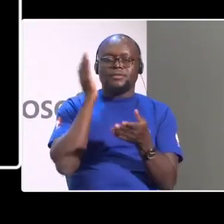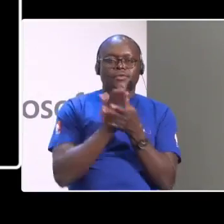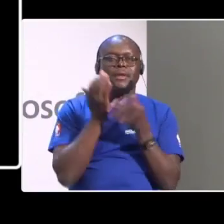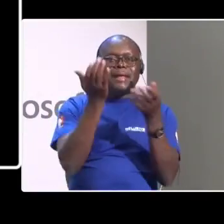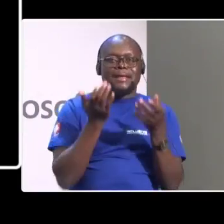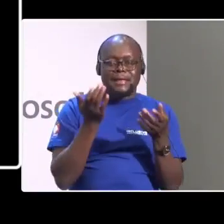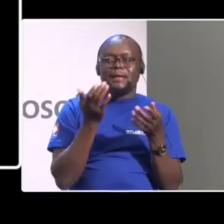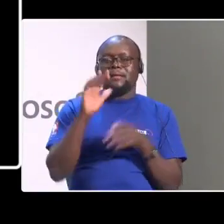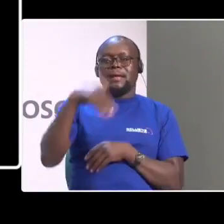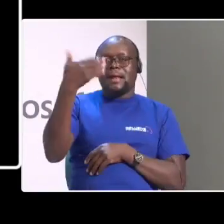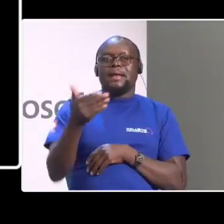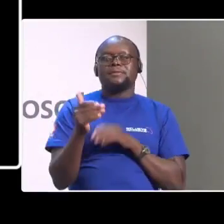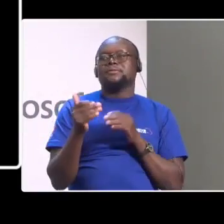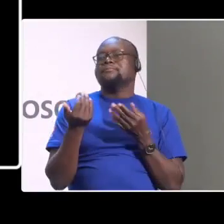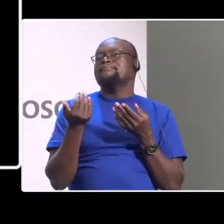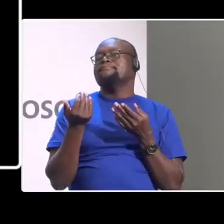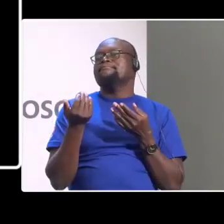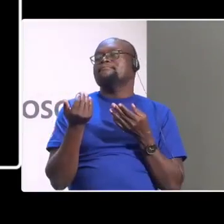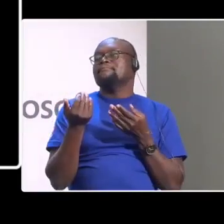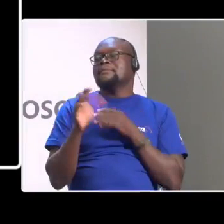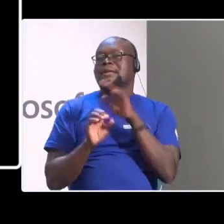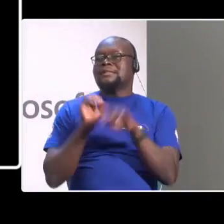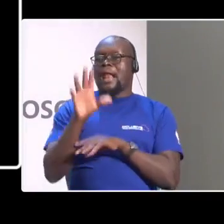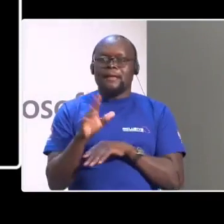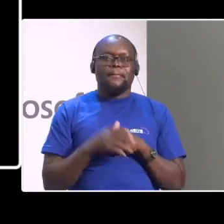overdue. So next slide.